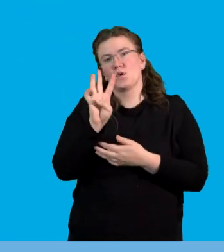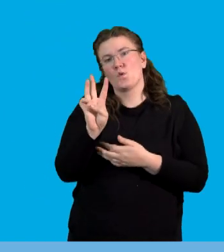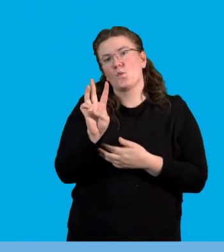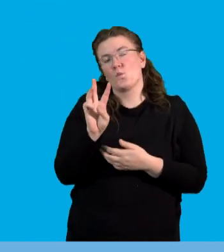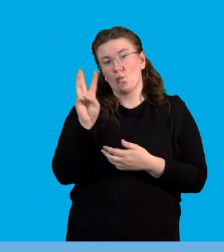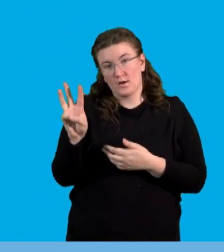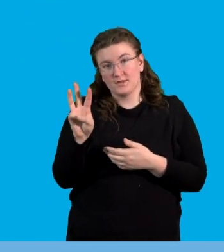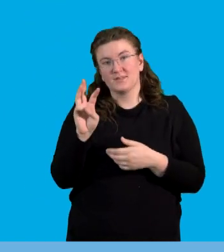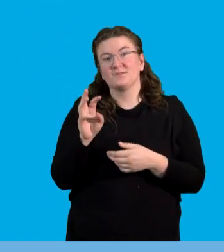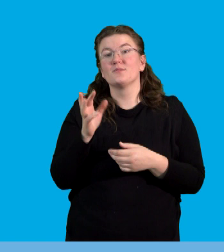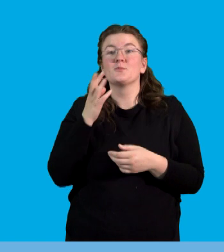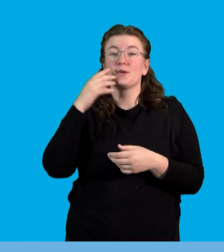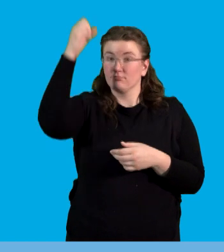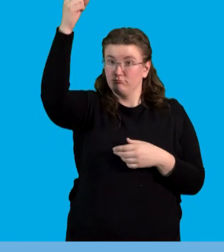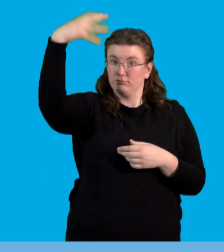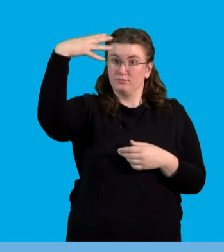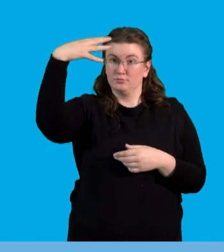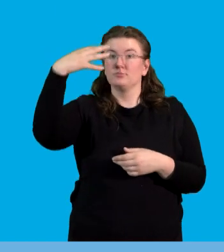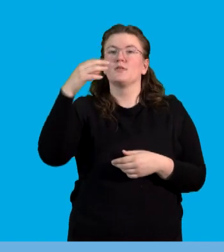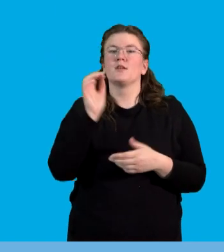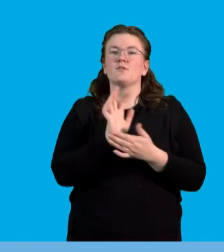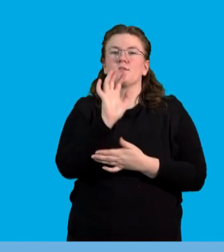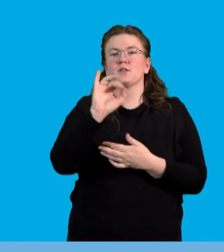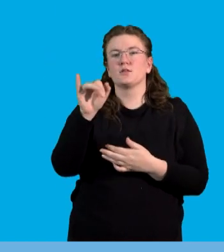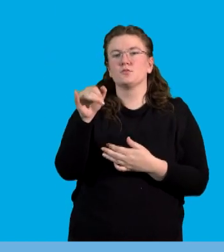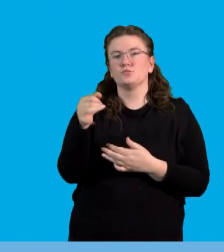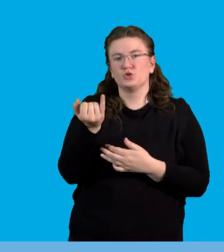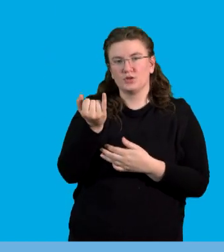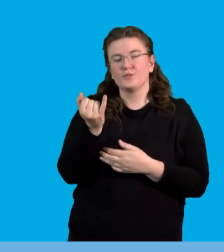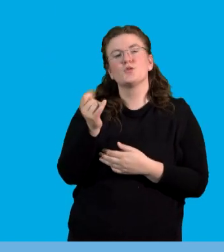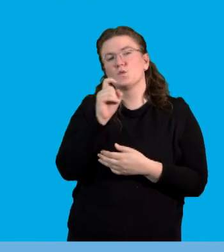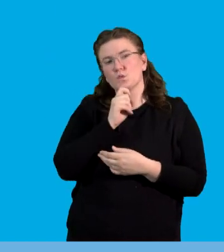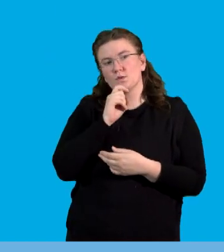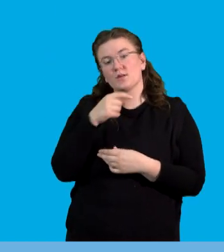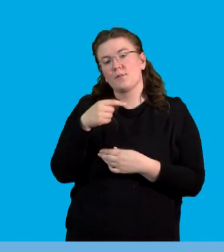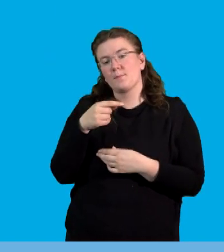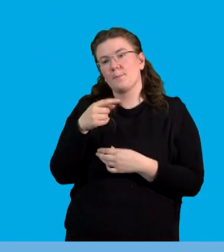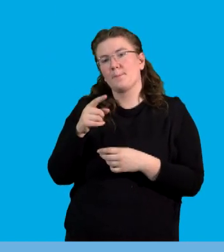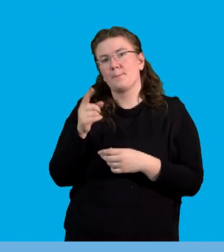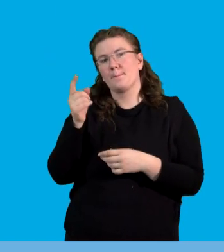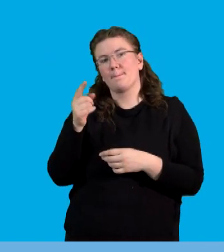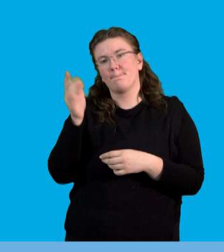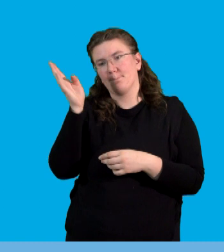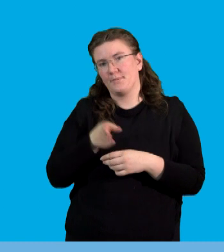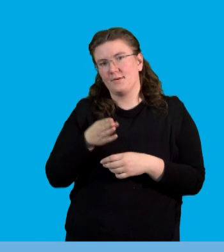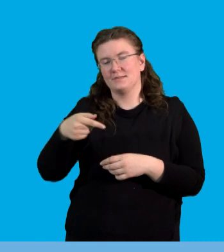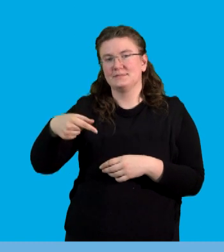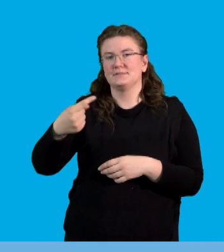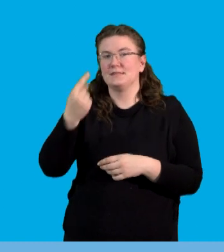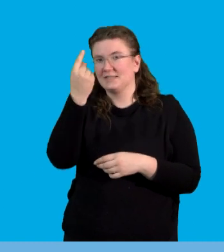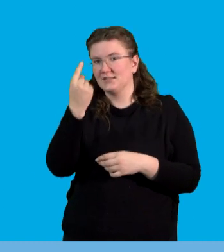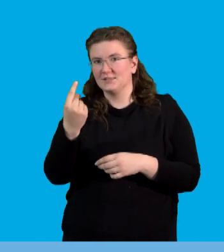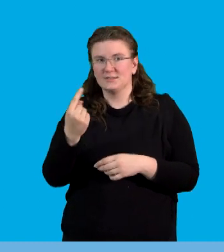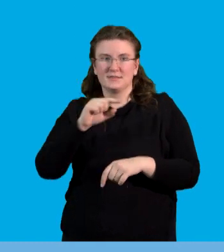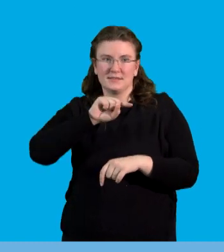to be using 15 joules of energy per second. So each of these ratings of these appliances,